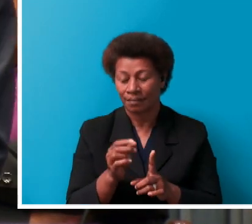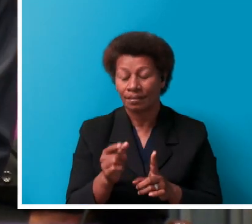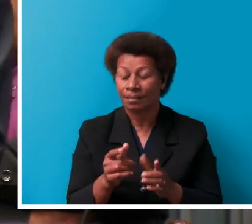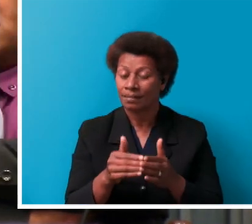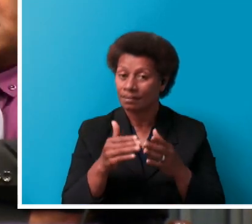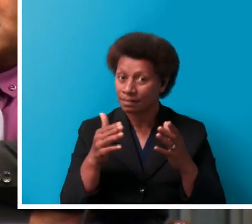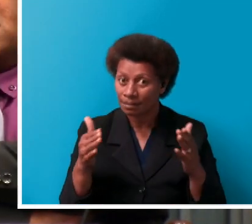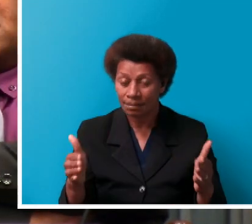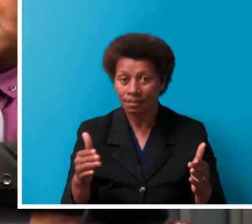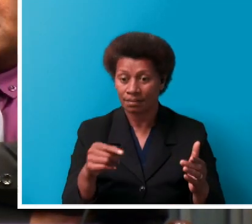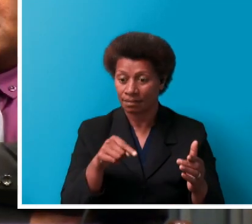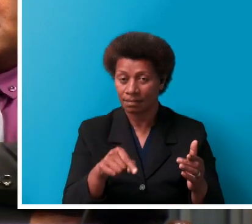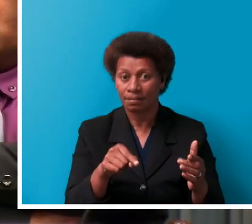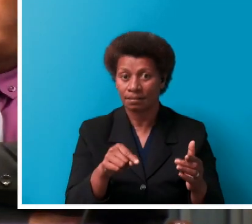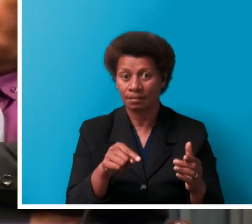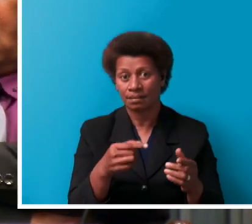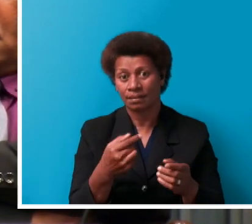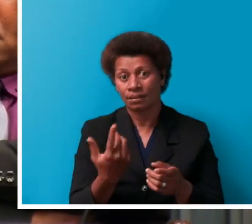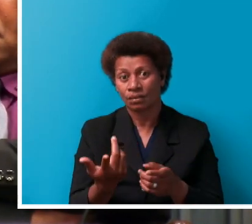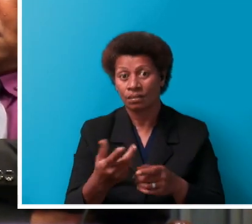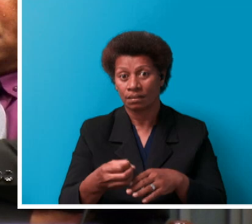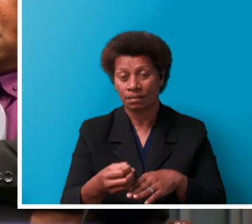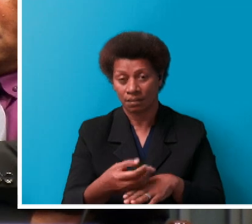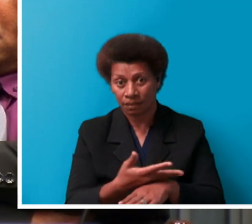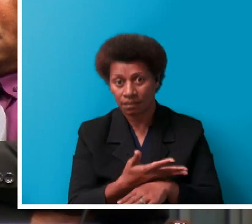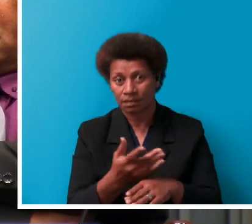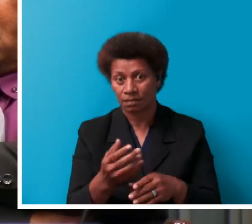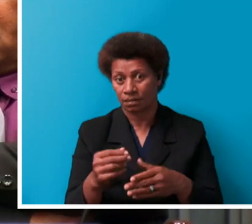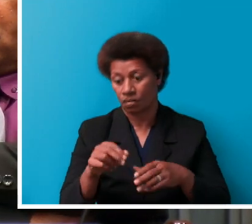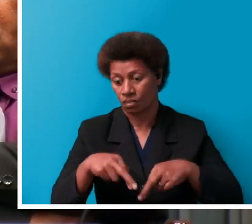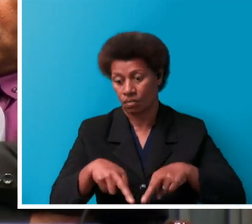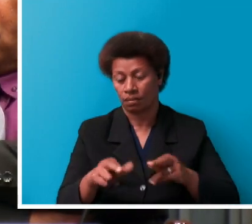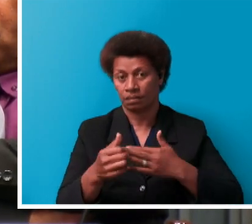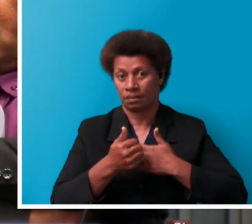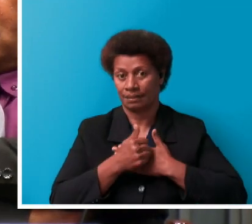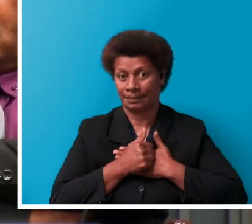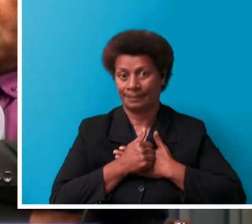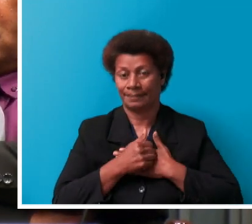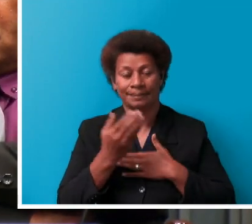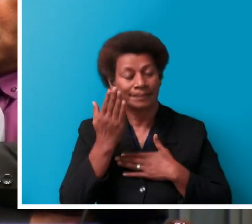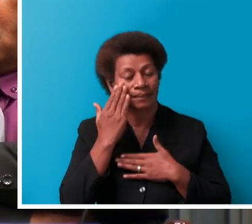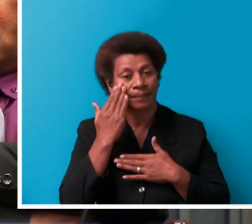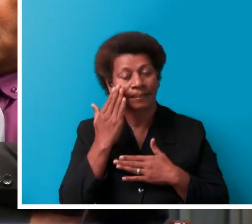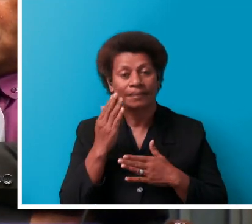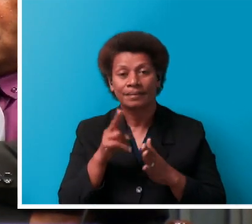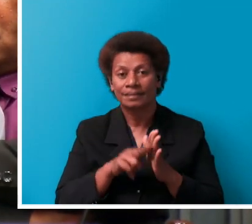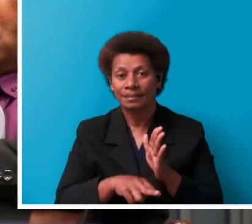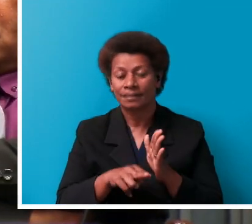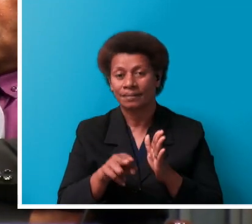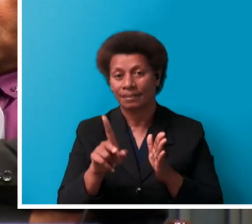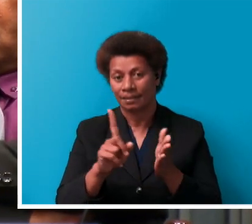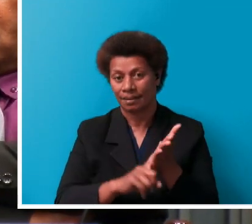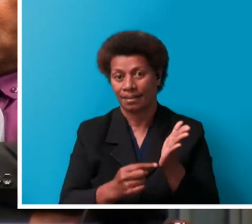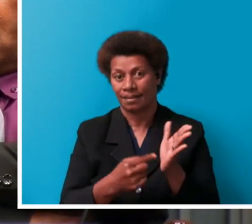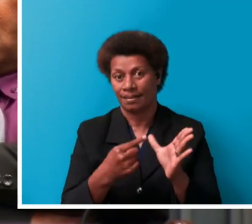attributed to enhanced enforcement, road safety education, and awareness campaigns by the Land Transport